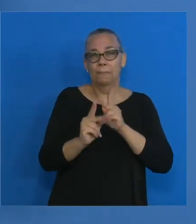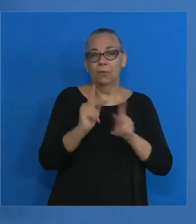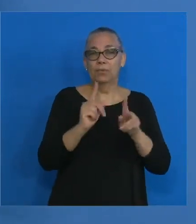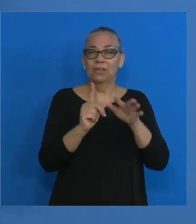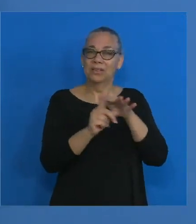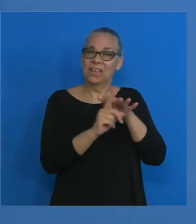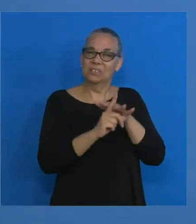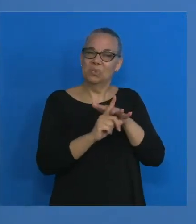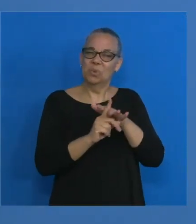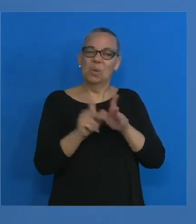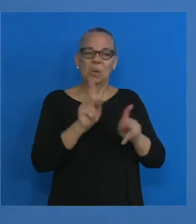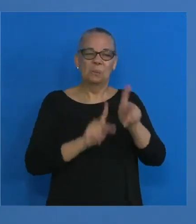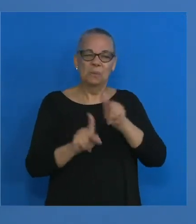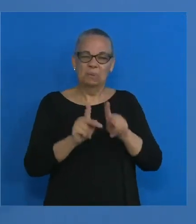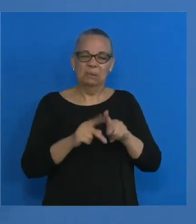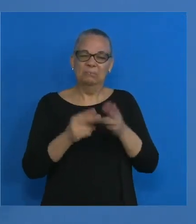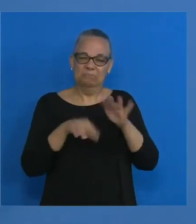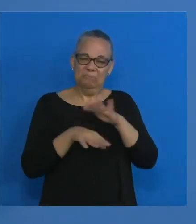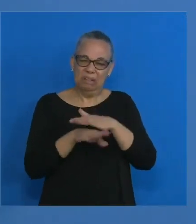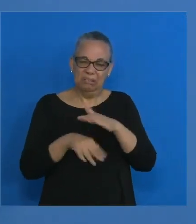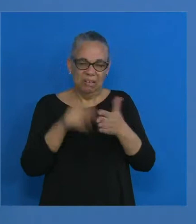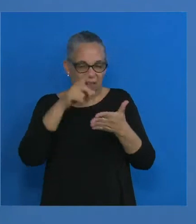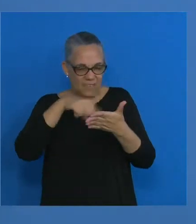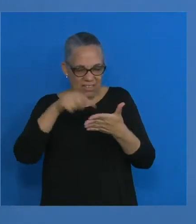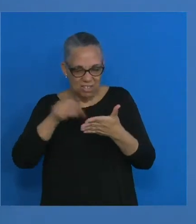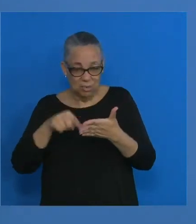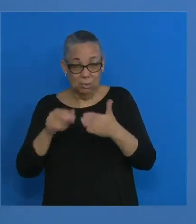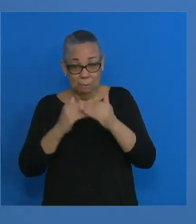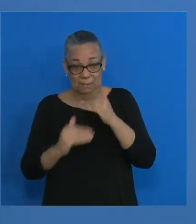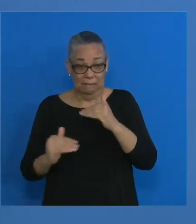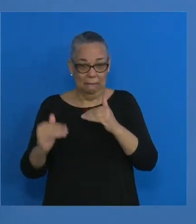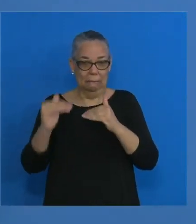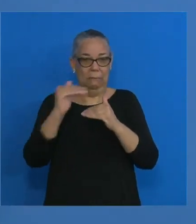persons that are under investigation far surpasses what would normally be